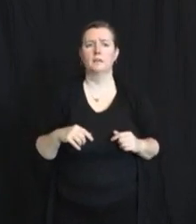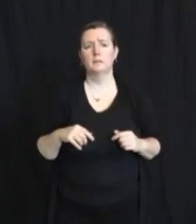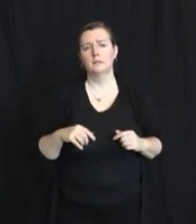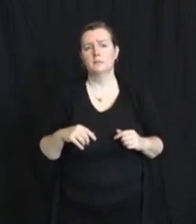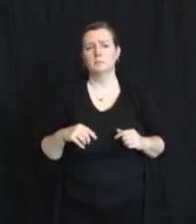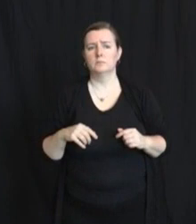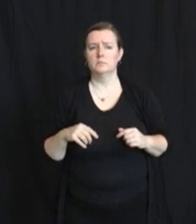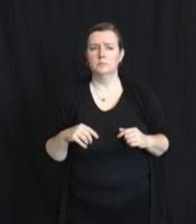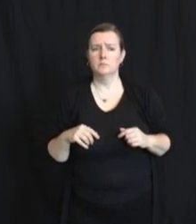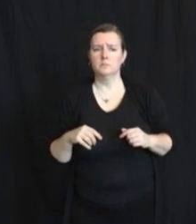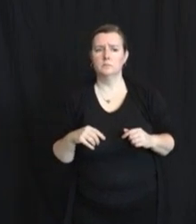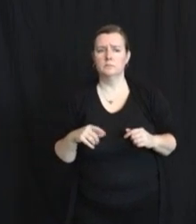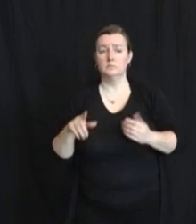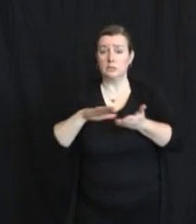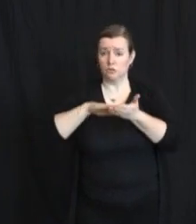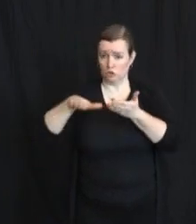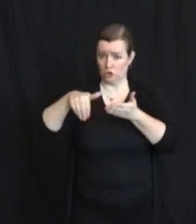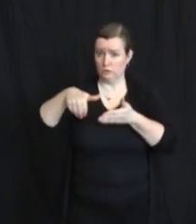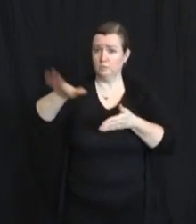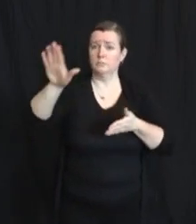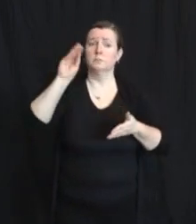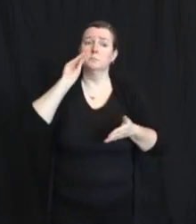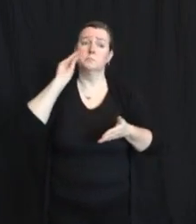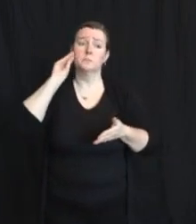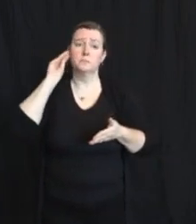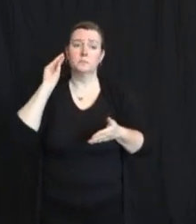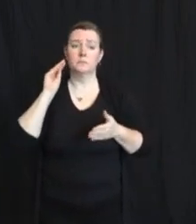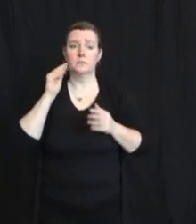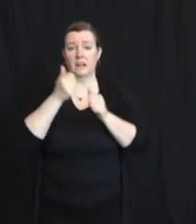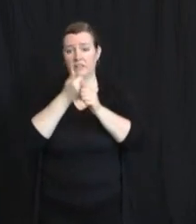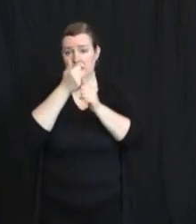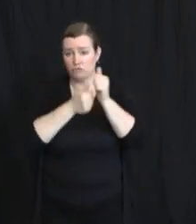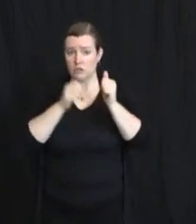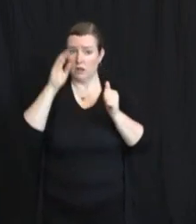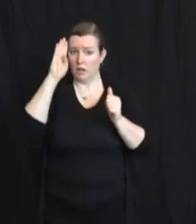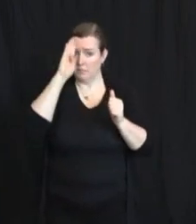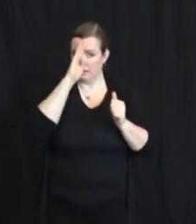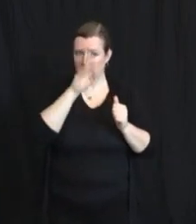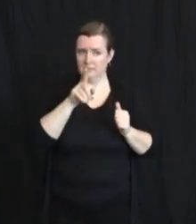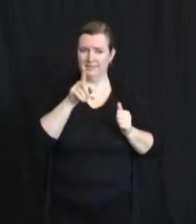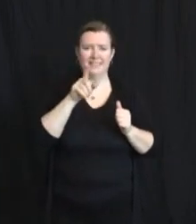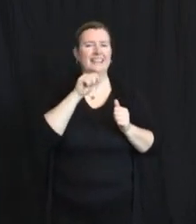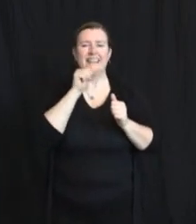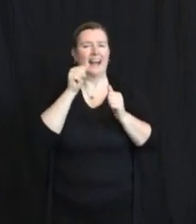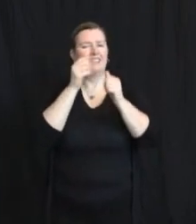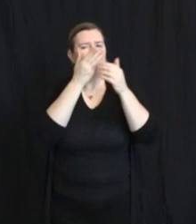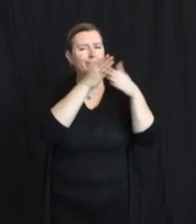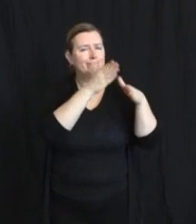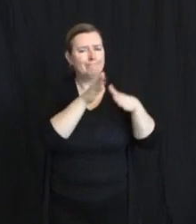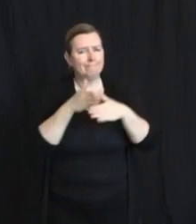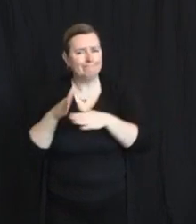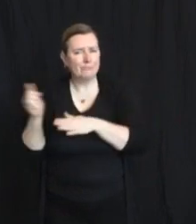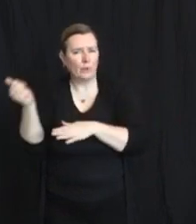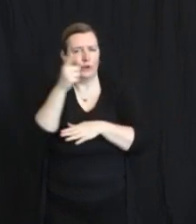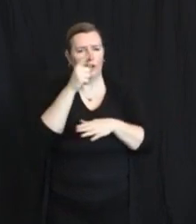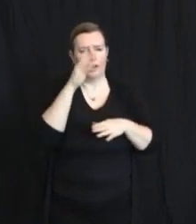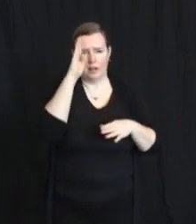location. We are still looking into that, and as soon as we can get that from the discharge data set, we will share that with